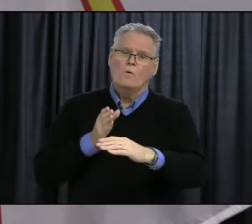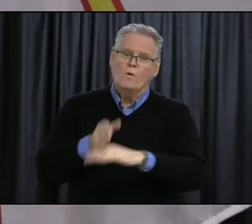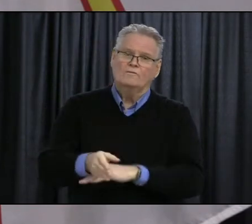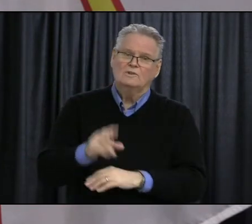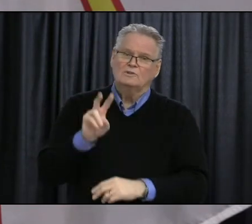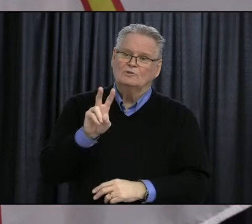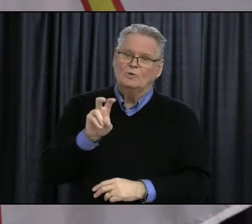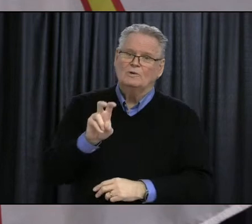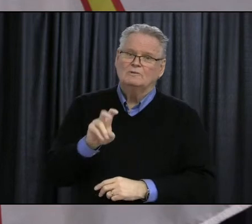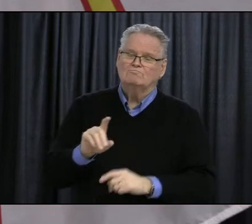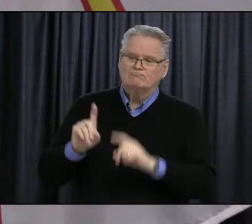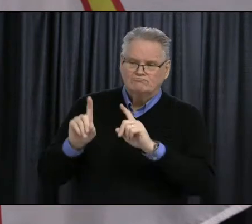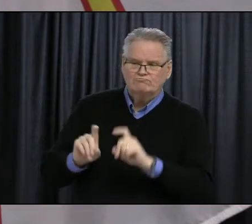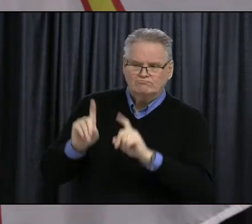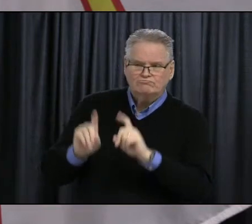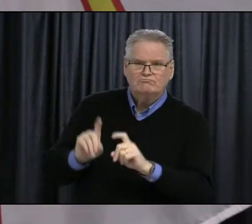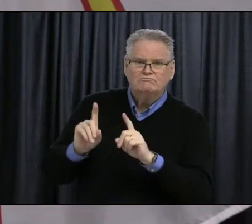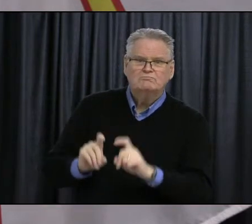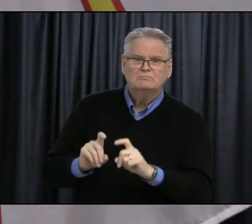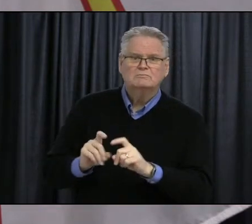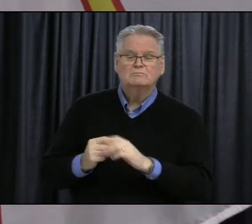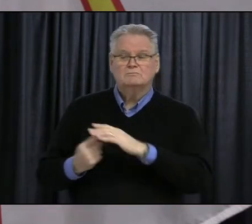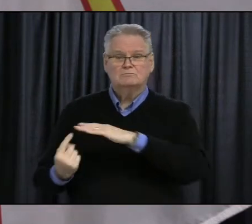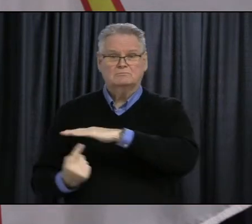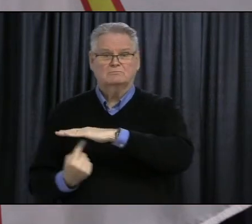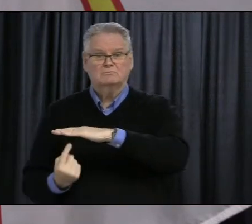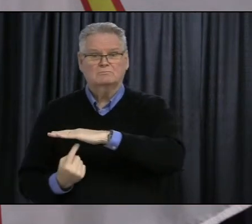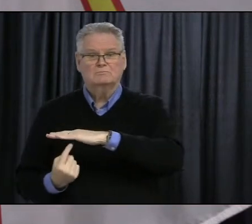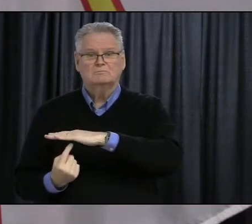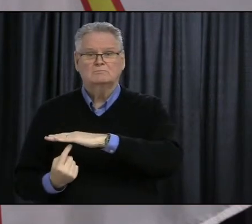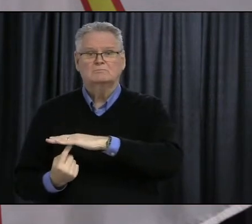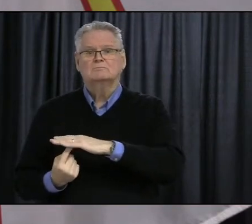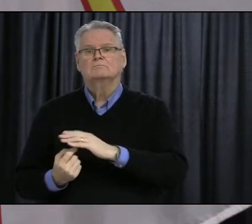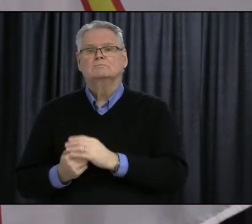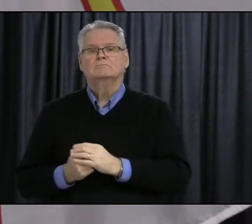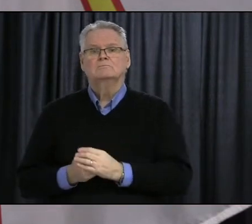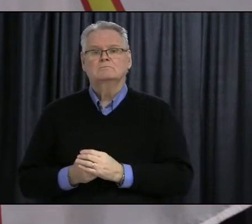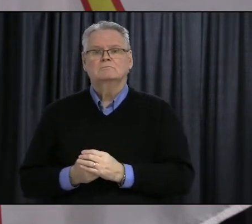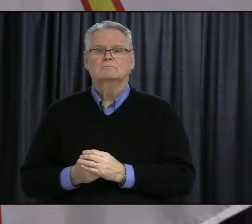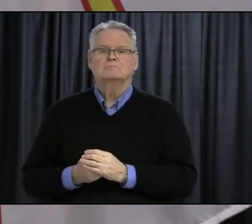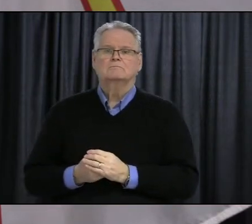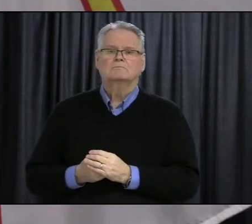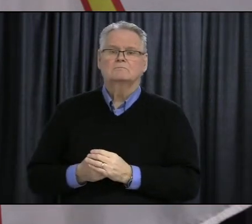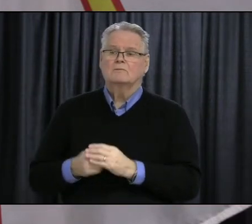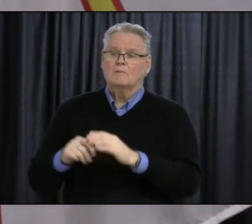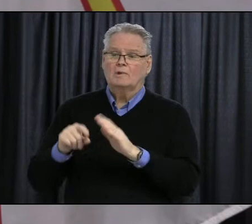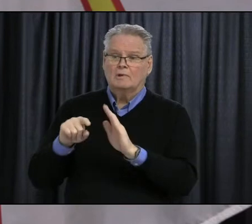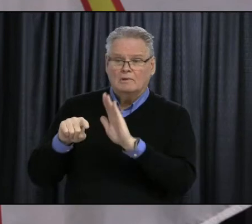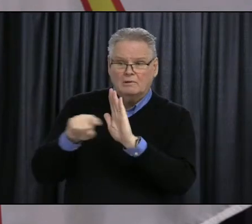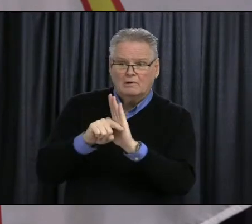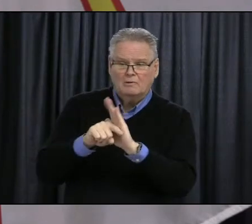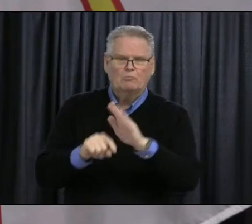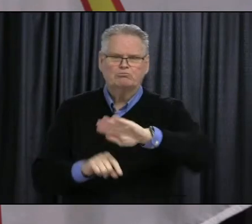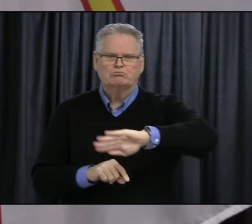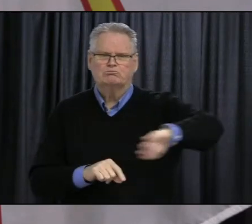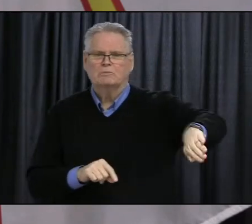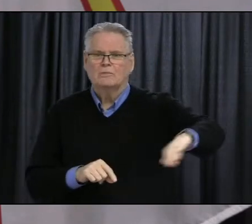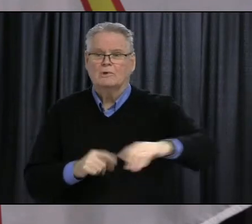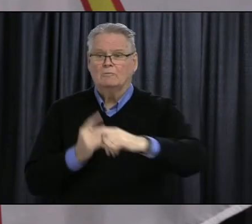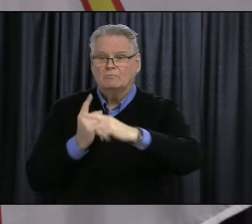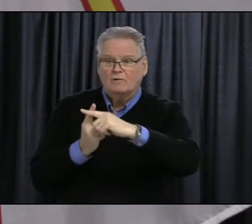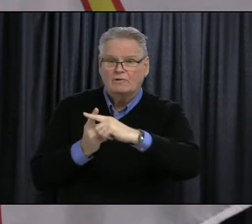are involved in that forward contact tracing who have been potentially exposed to a case have to isolate for 14